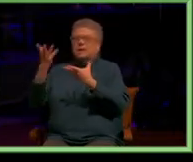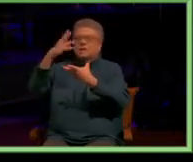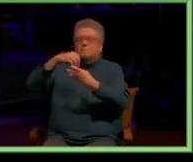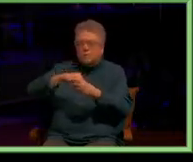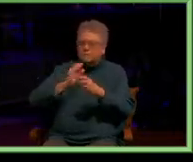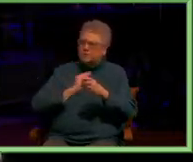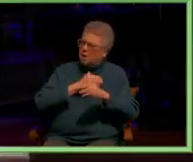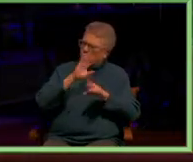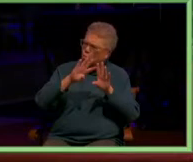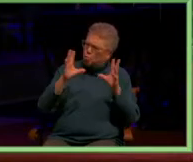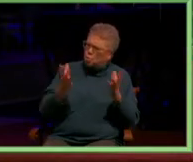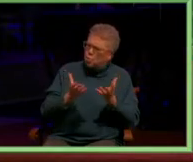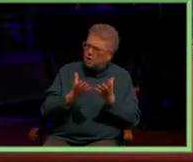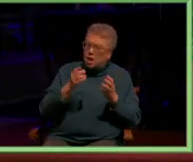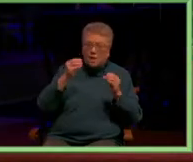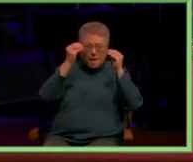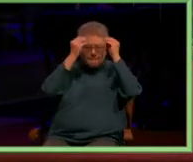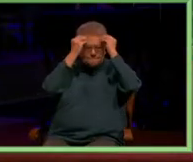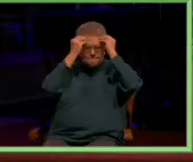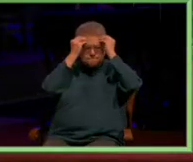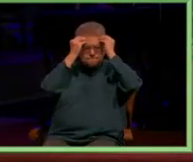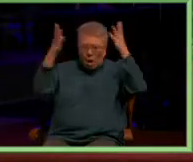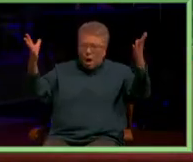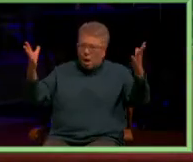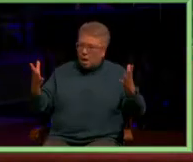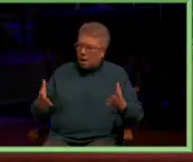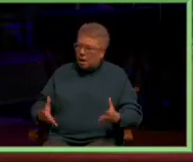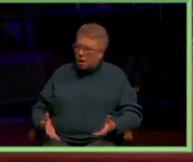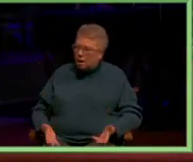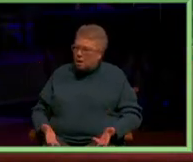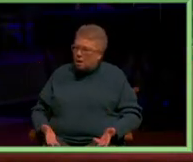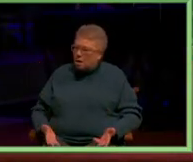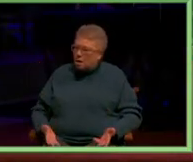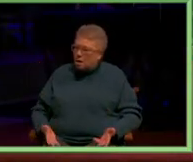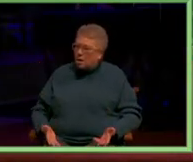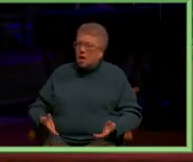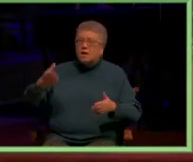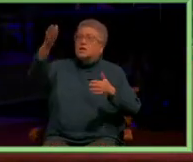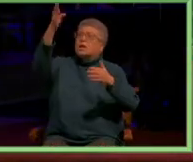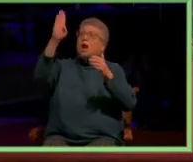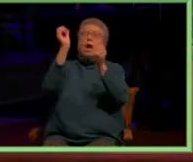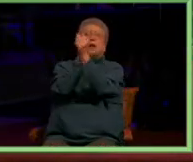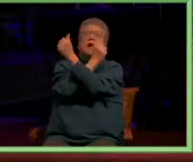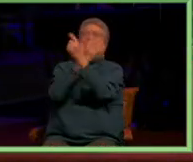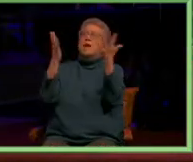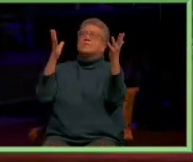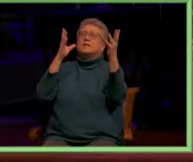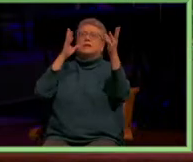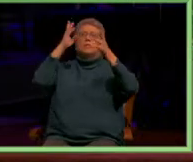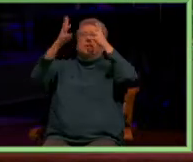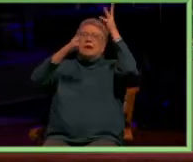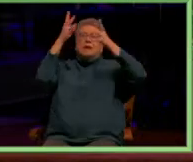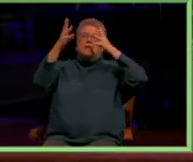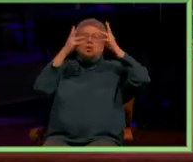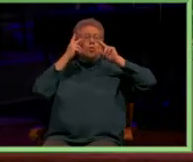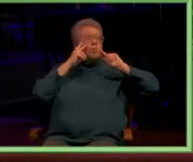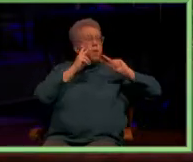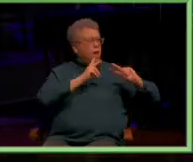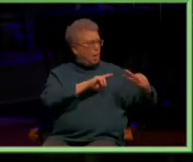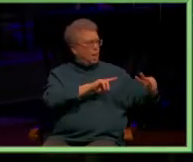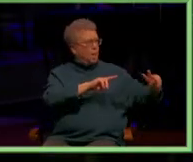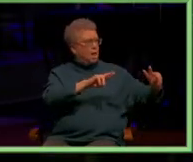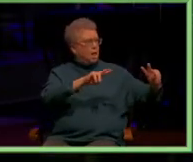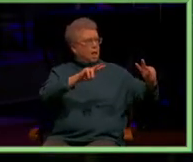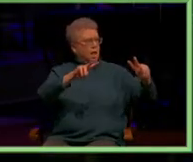world. Does this not blow your mind? That the God of all creation would look around this world. Just